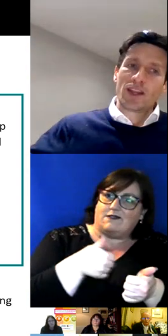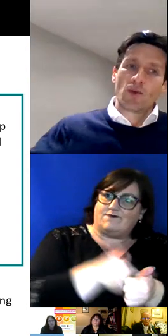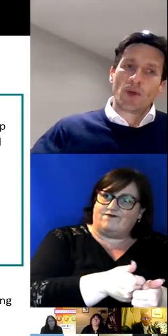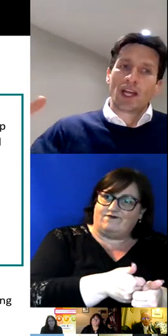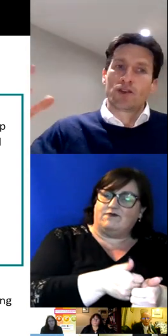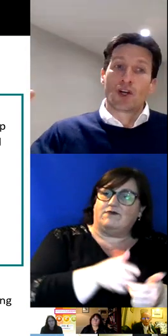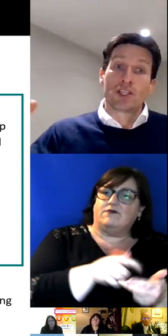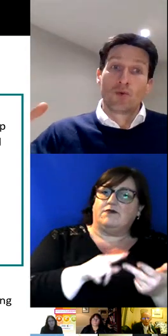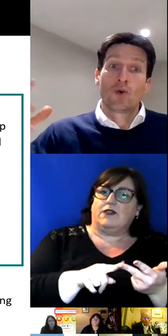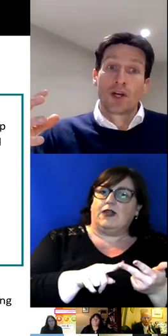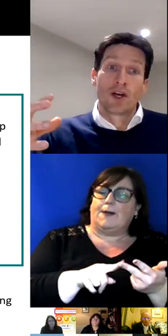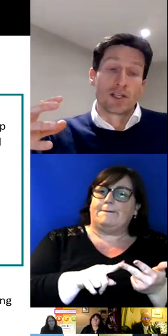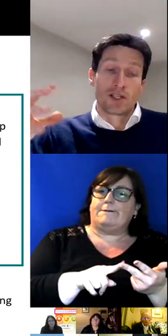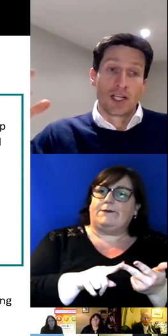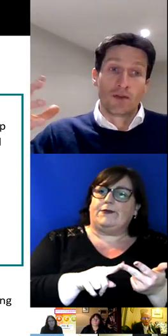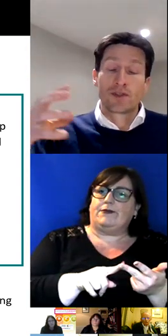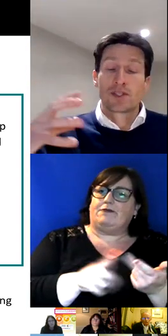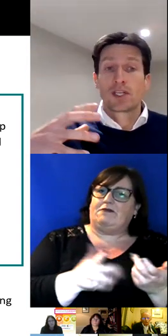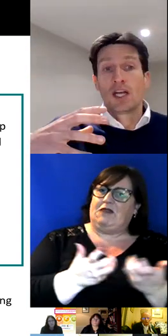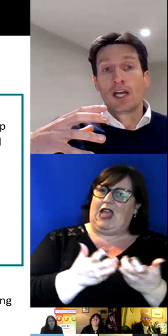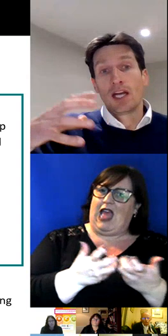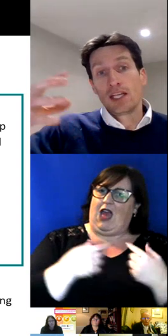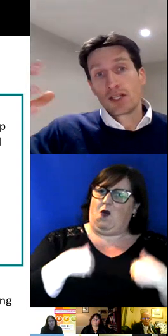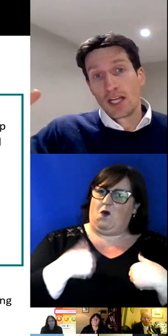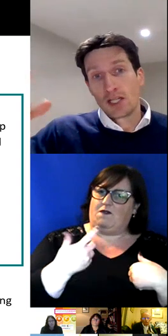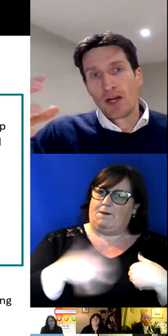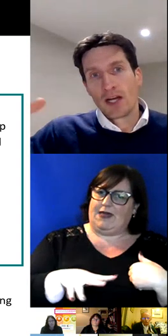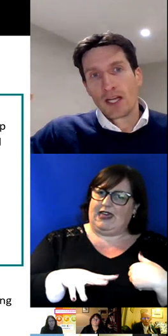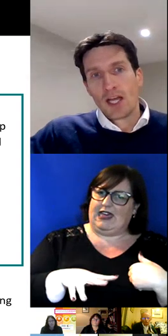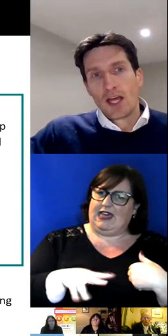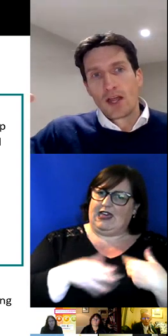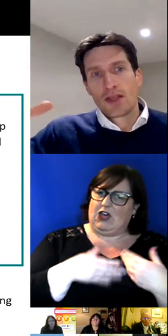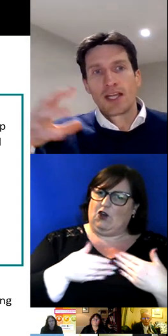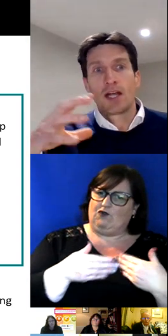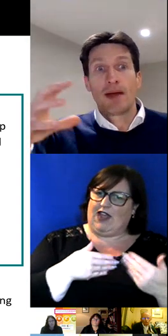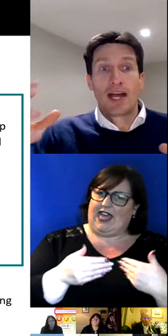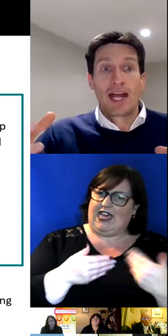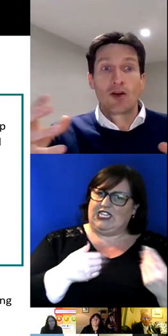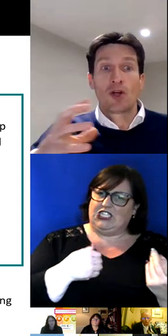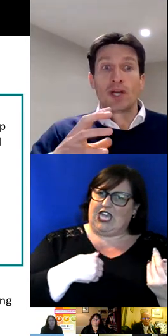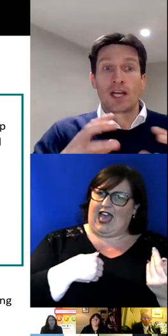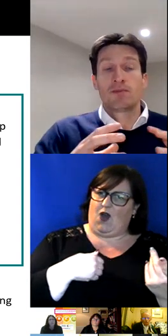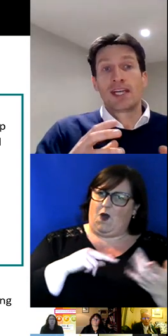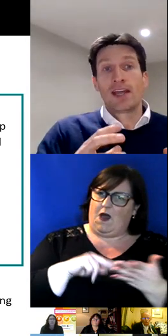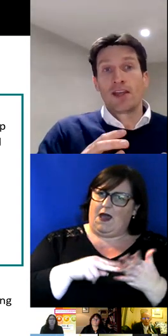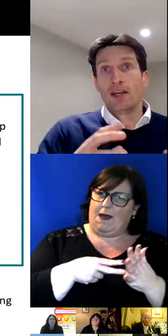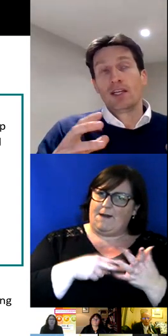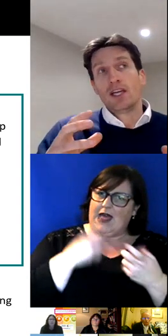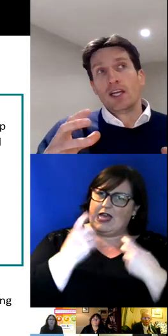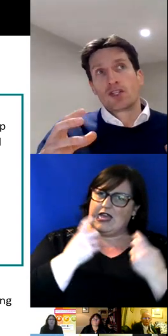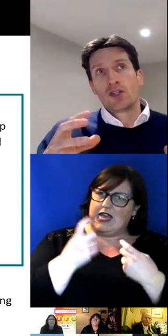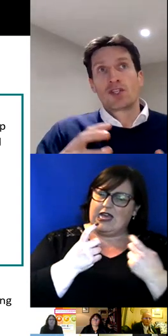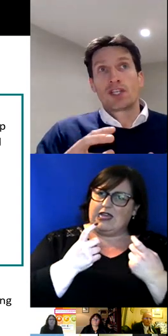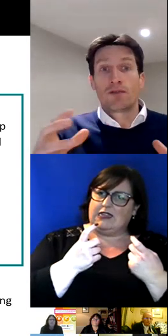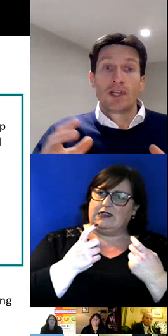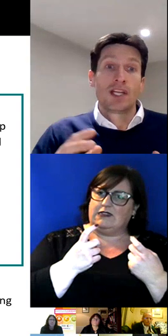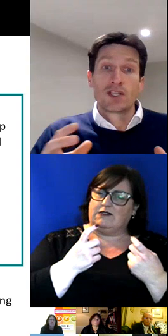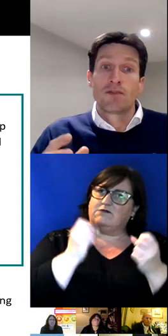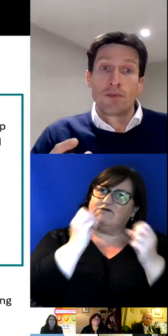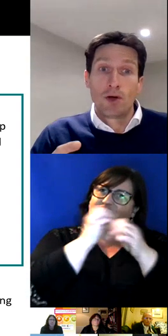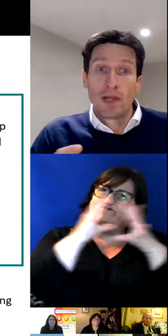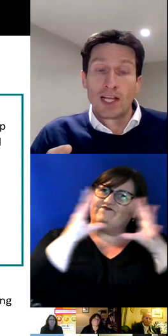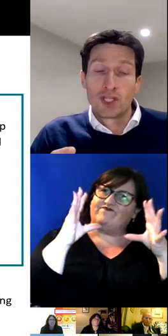The way that we have tried to organise ourselves is by thinking about how can we come together to